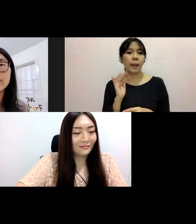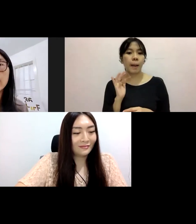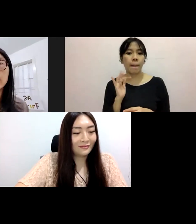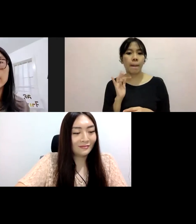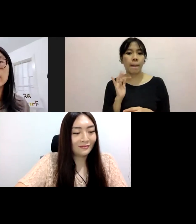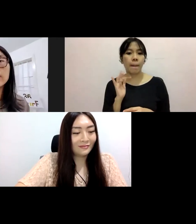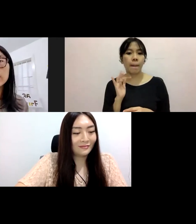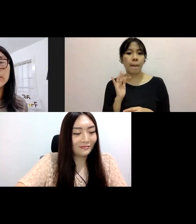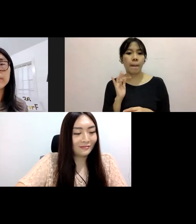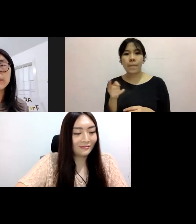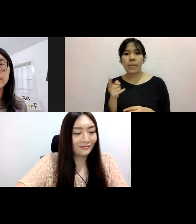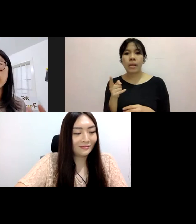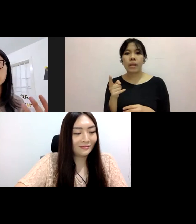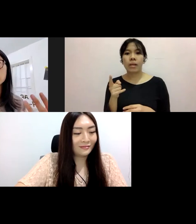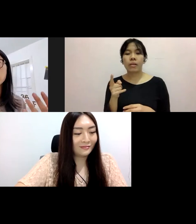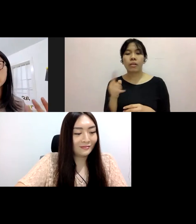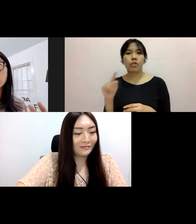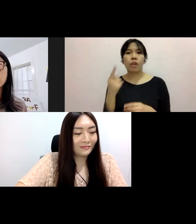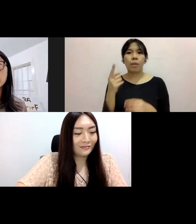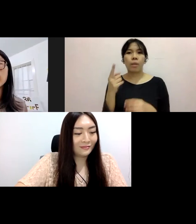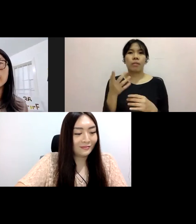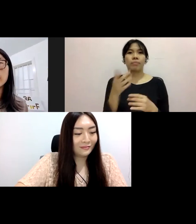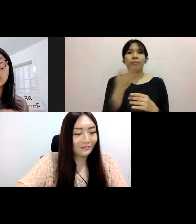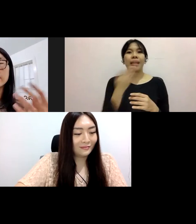funding support, mentorship support,